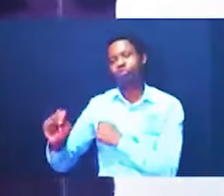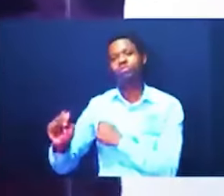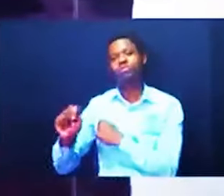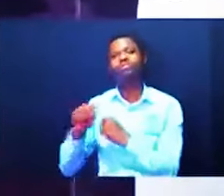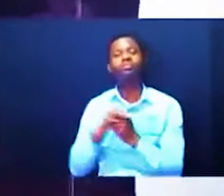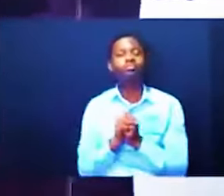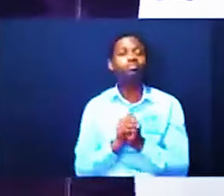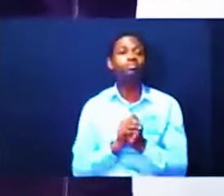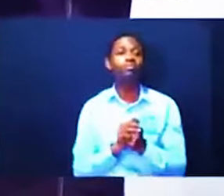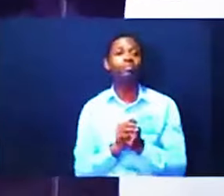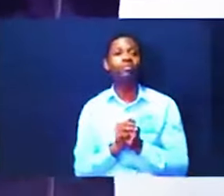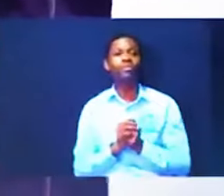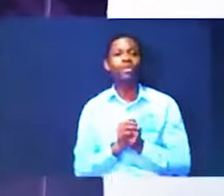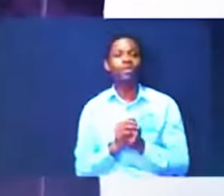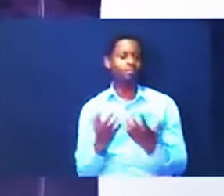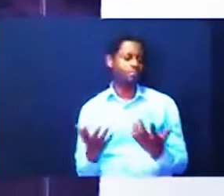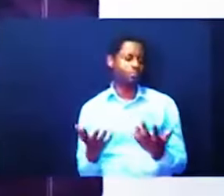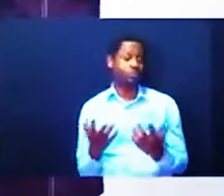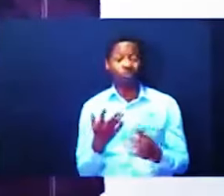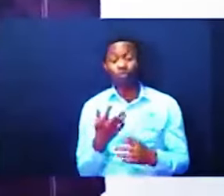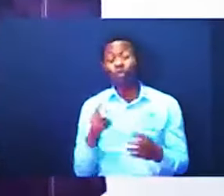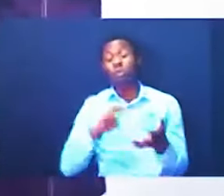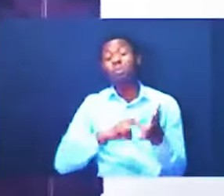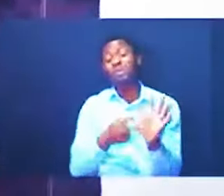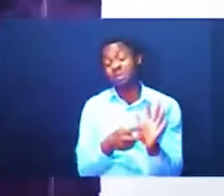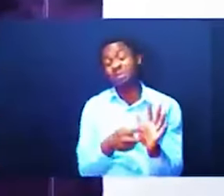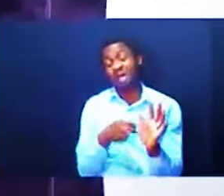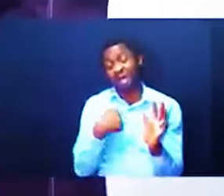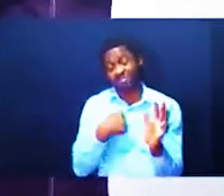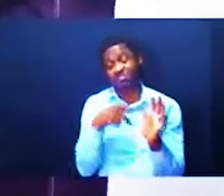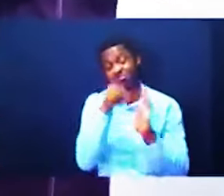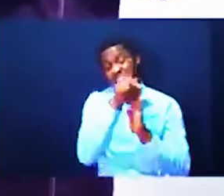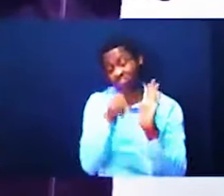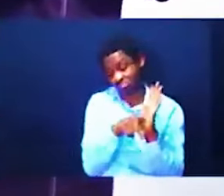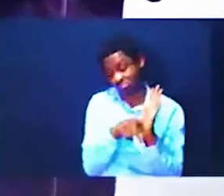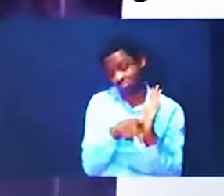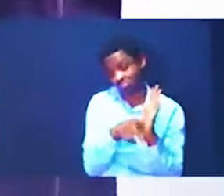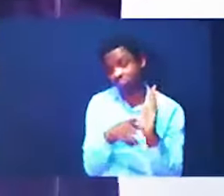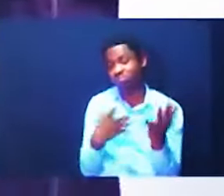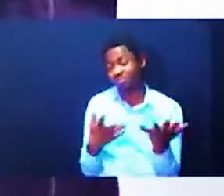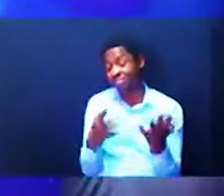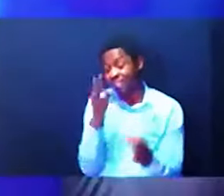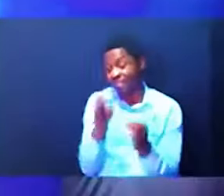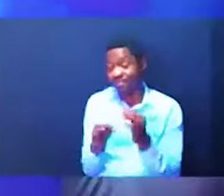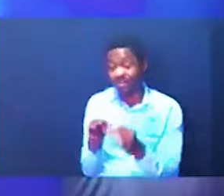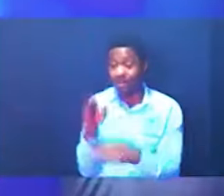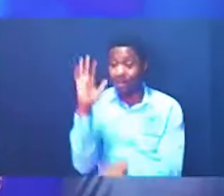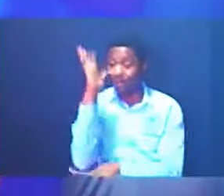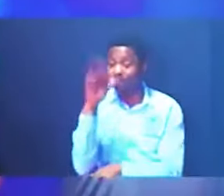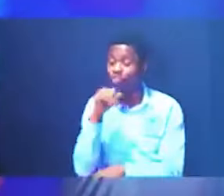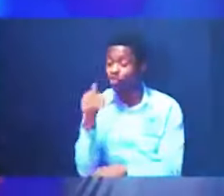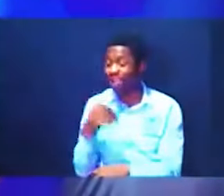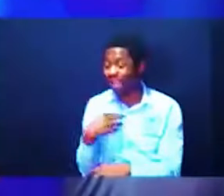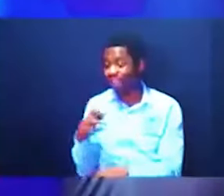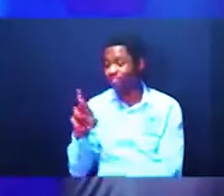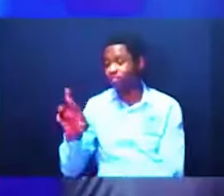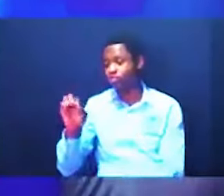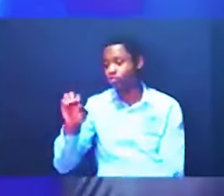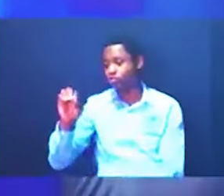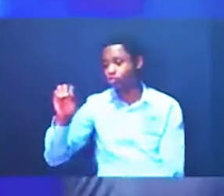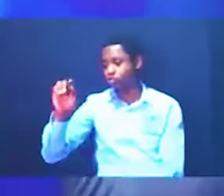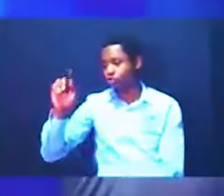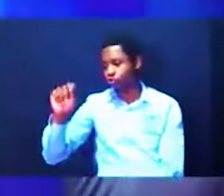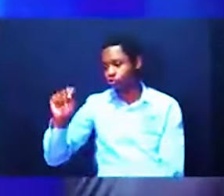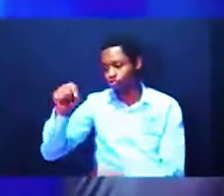the principle is that once plants do not have roots, They can survive. Ahena